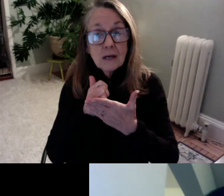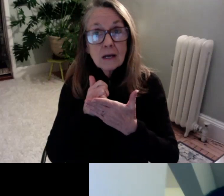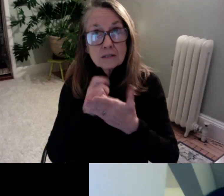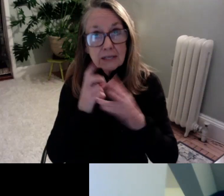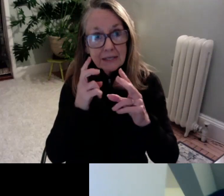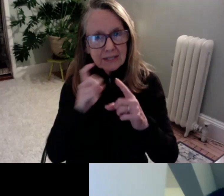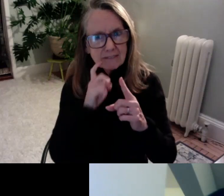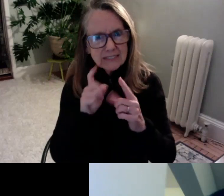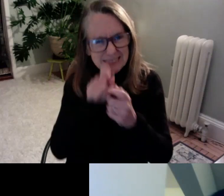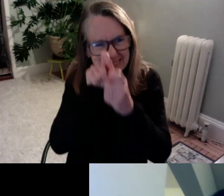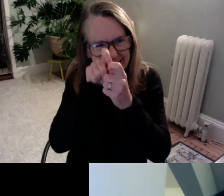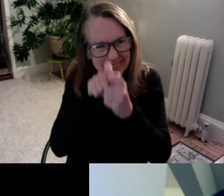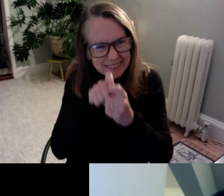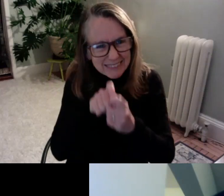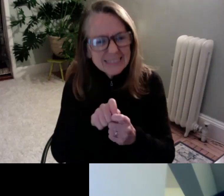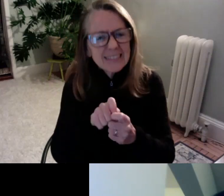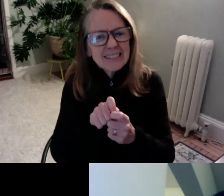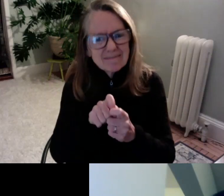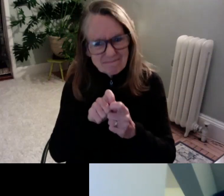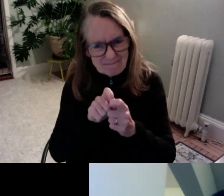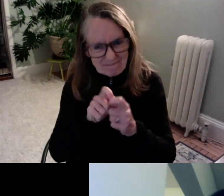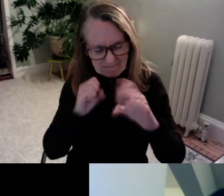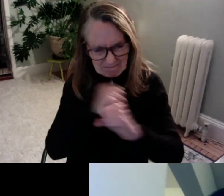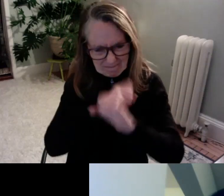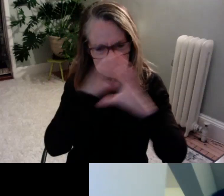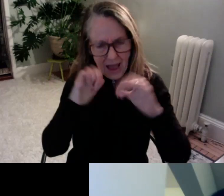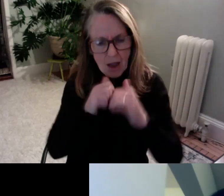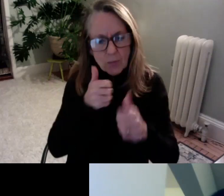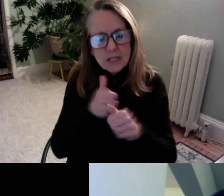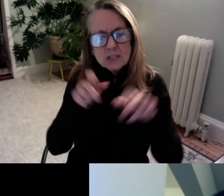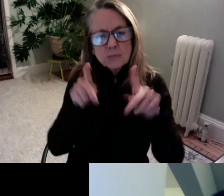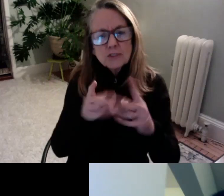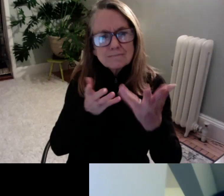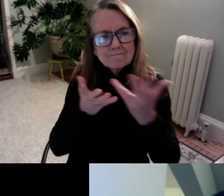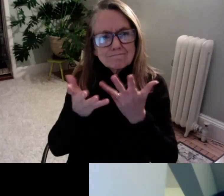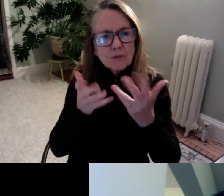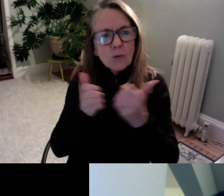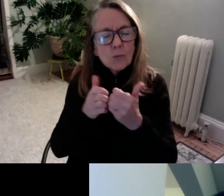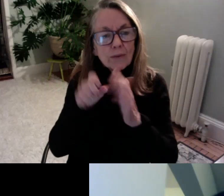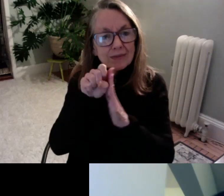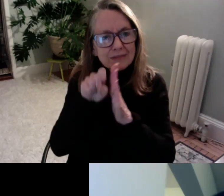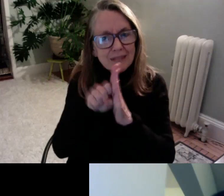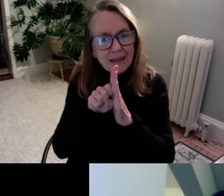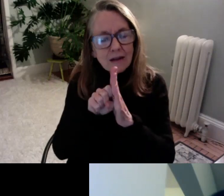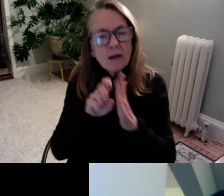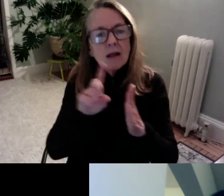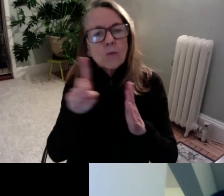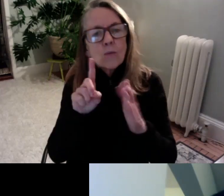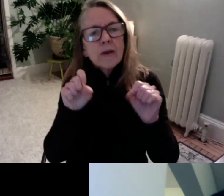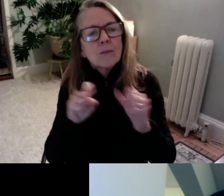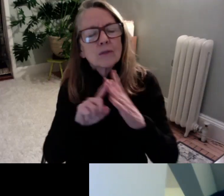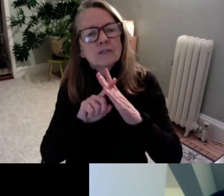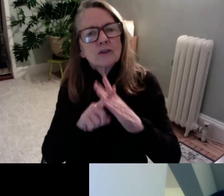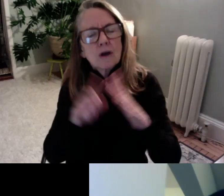of how each person engages with the state right now, what their needs are, and where we can really start